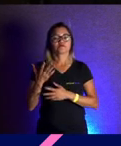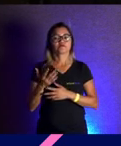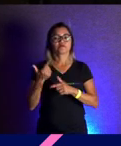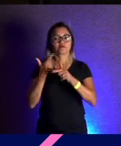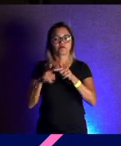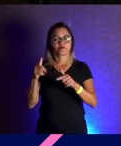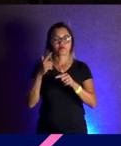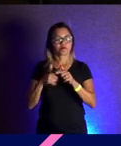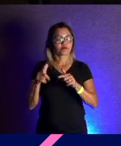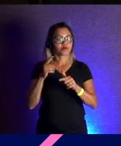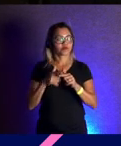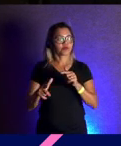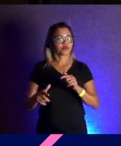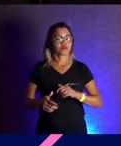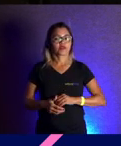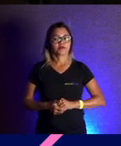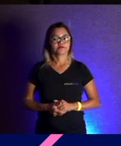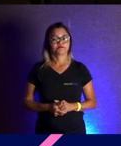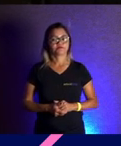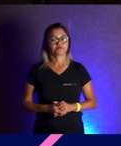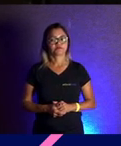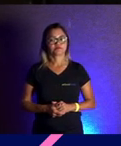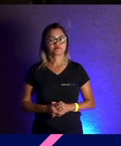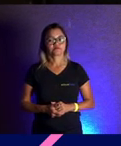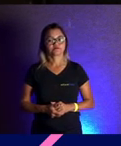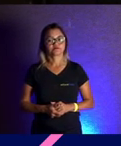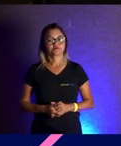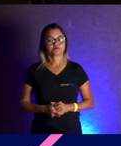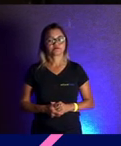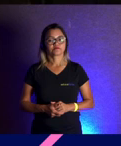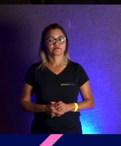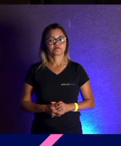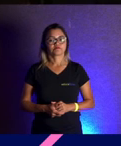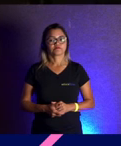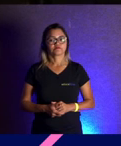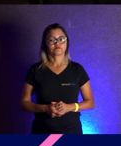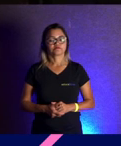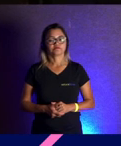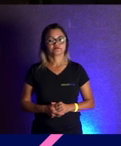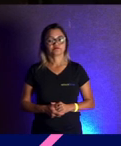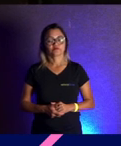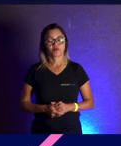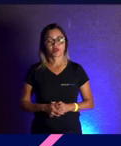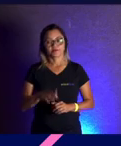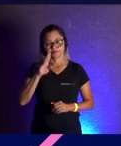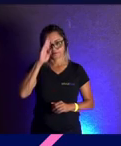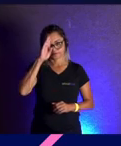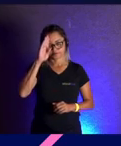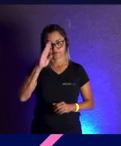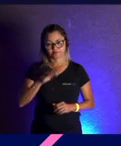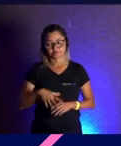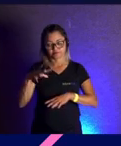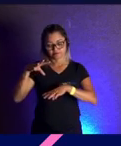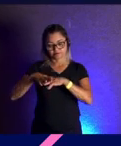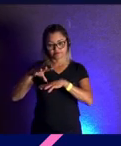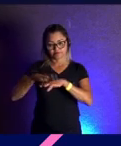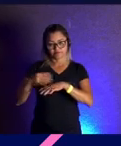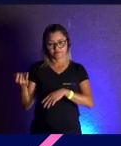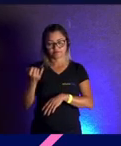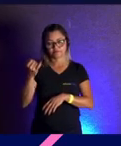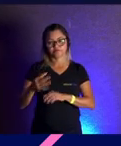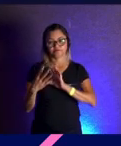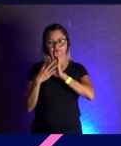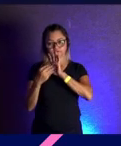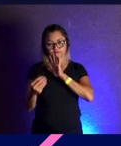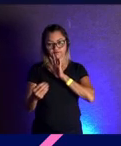that there are some really important mathematical assumptions that go into models. And if you use models